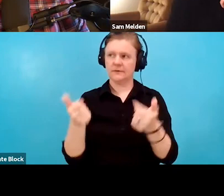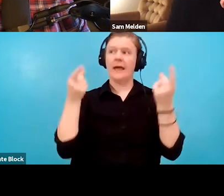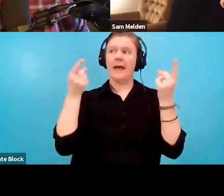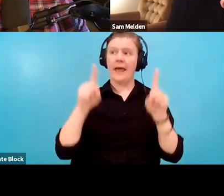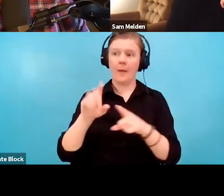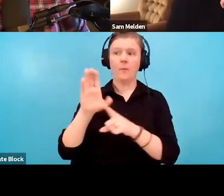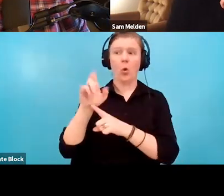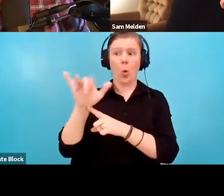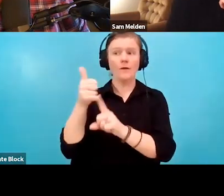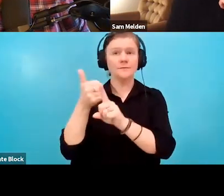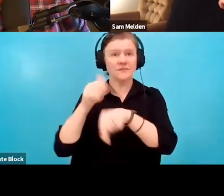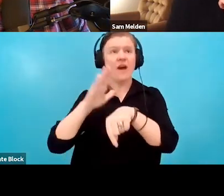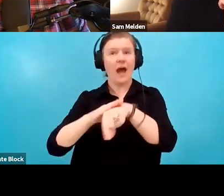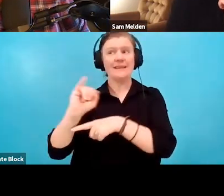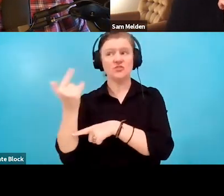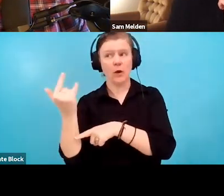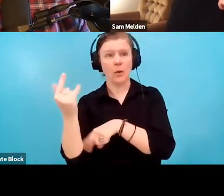on Instagram and follows me.